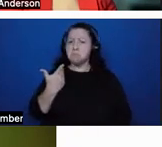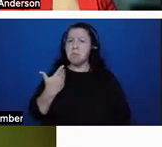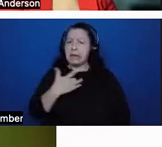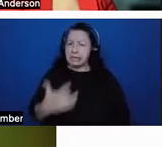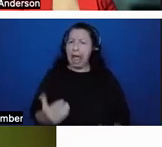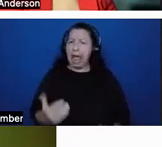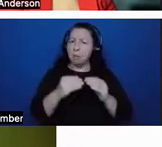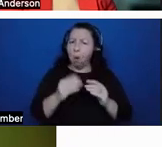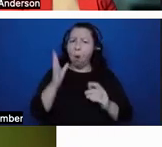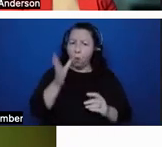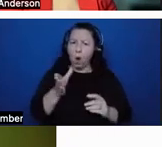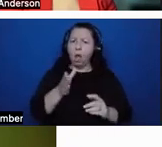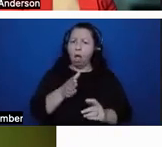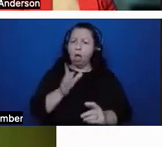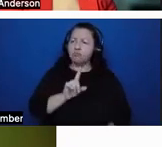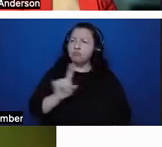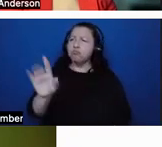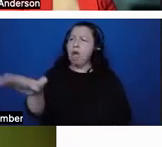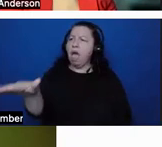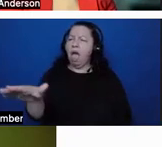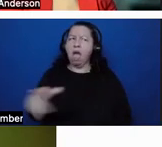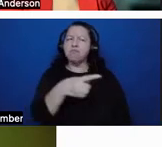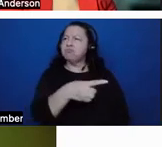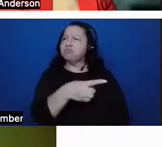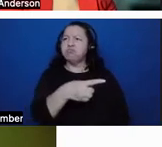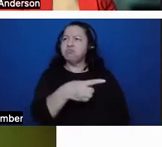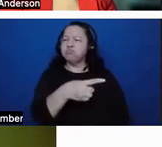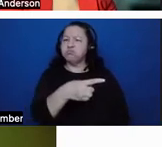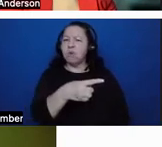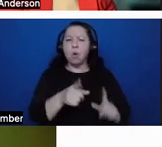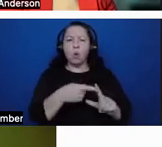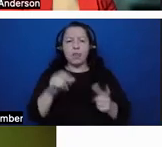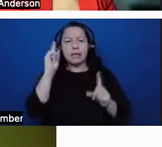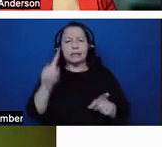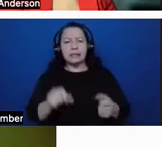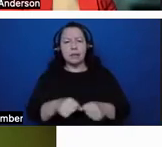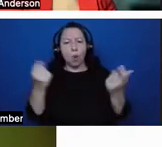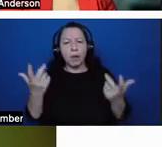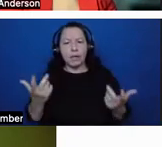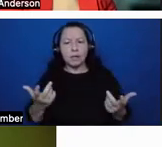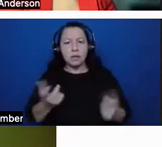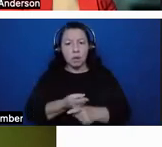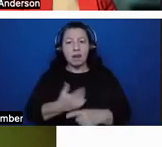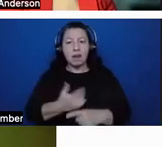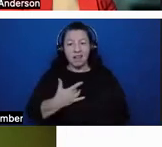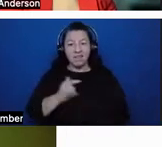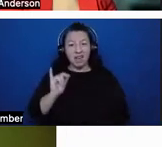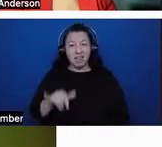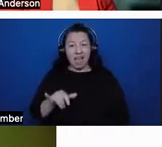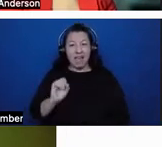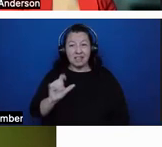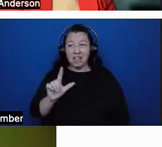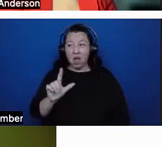is violated. And so I really feel strongly that sex education at a young age can be